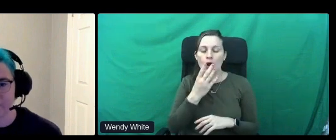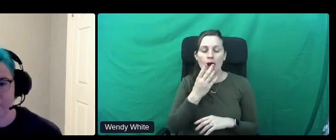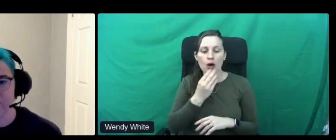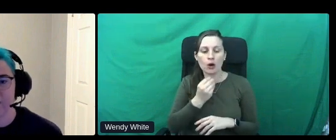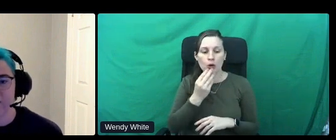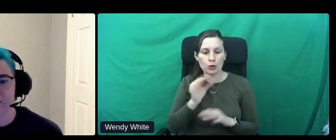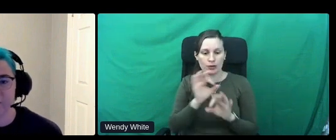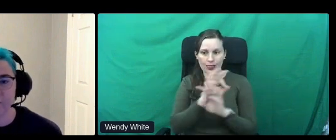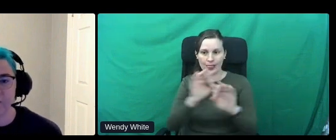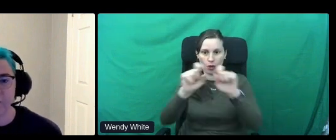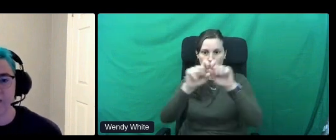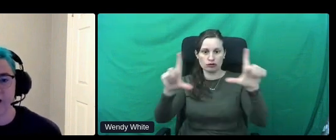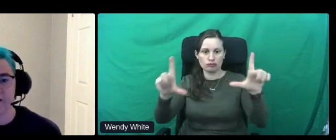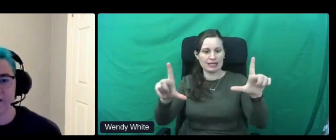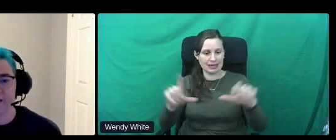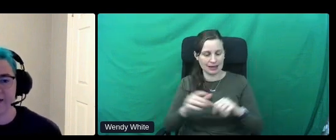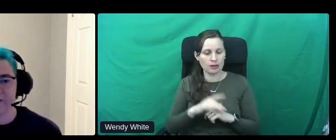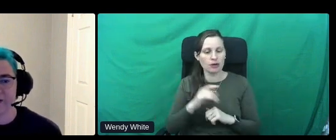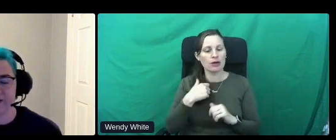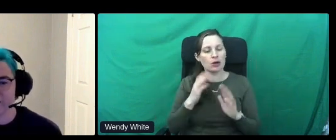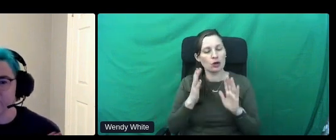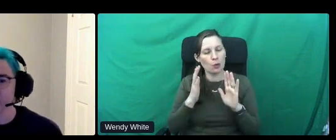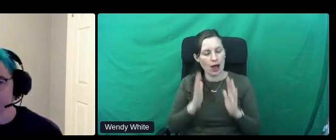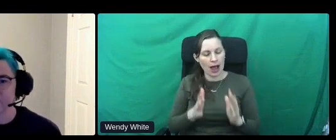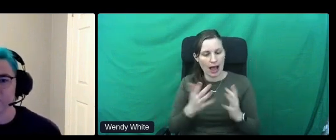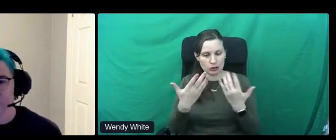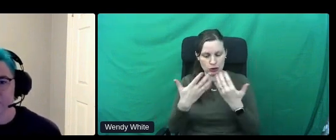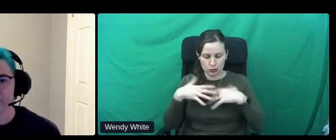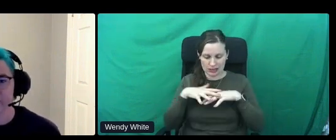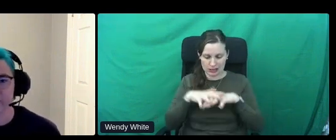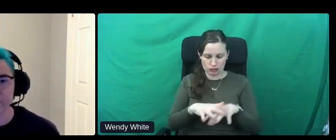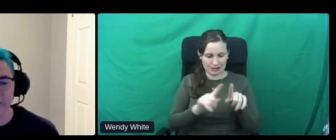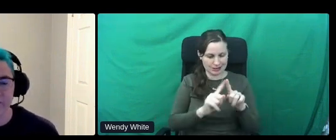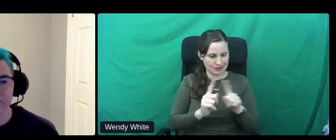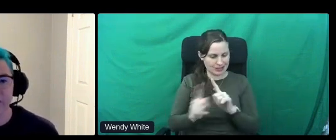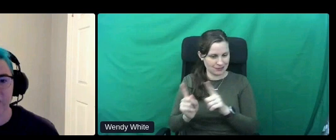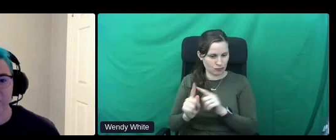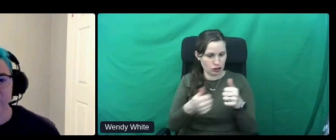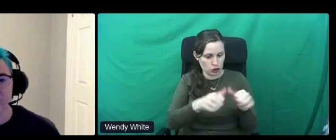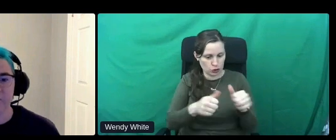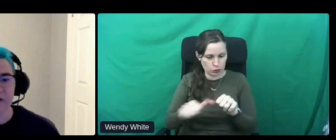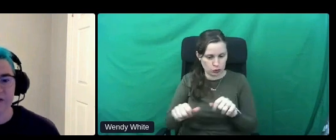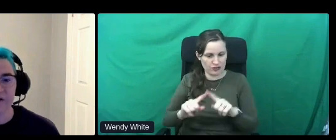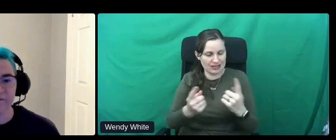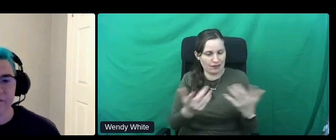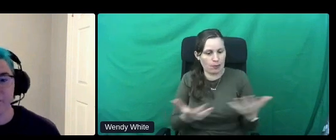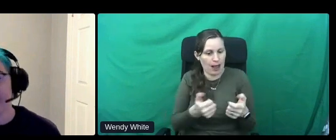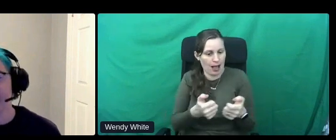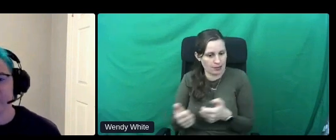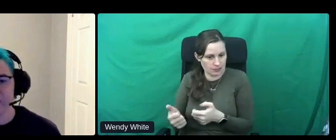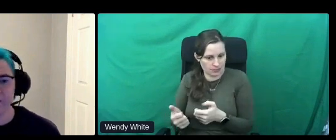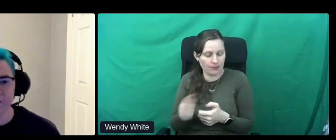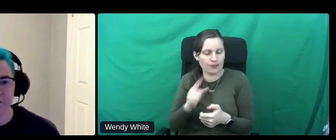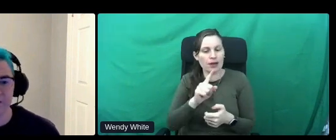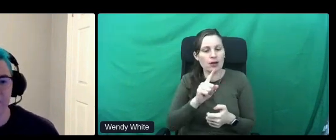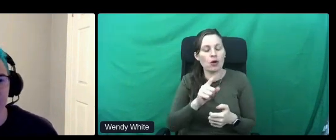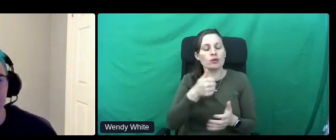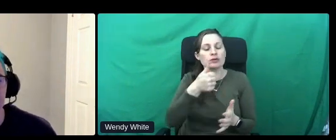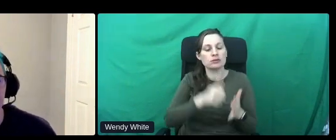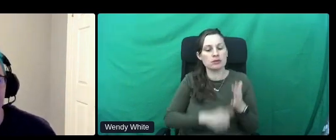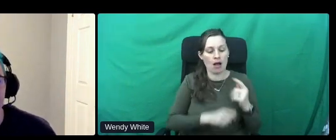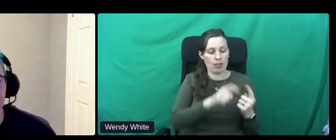anything on the screen. So we had to integrate different solutions for different players, but I'm going to start from playing from the